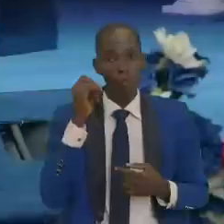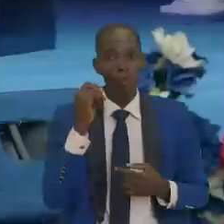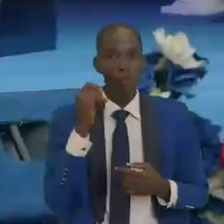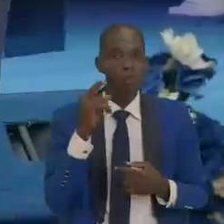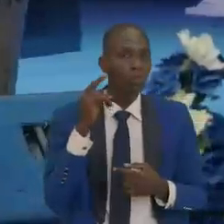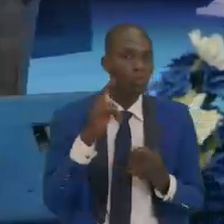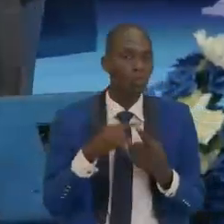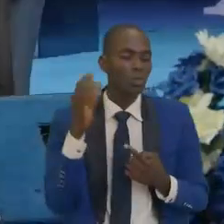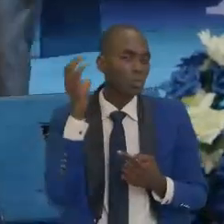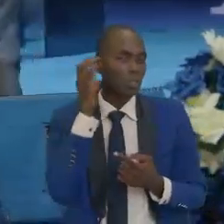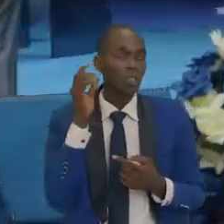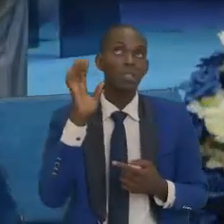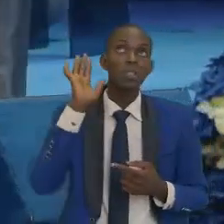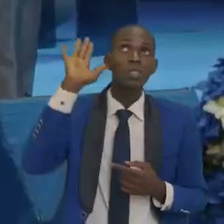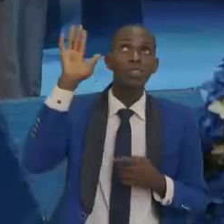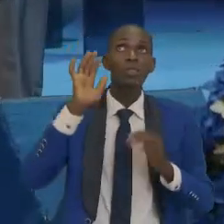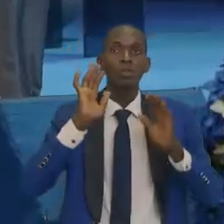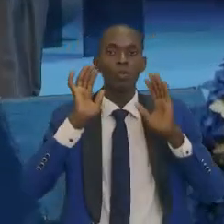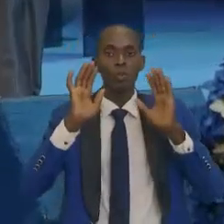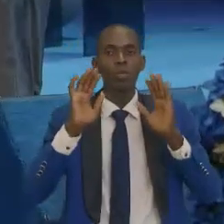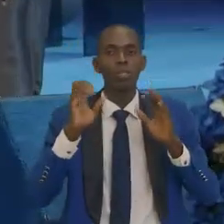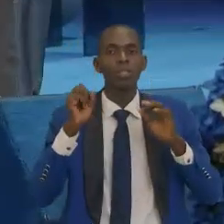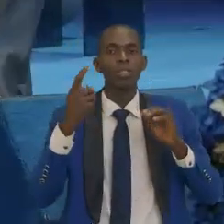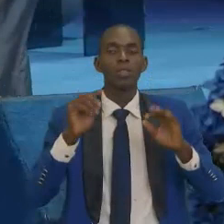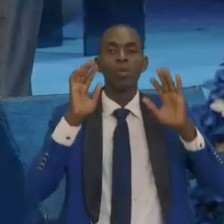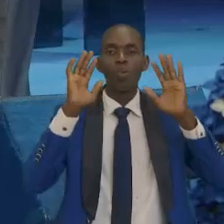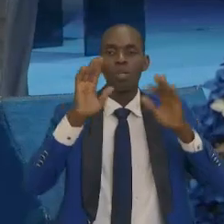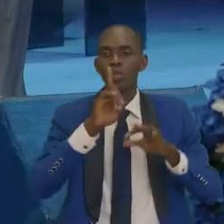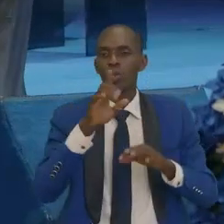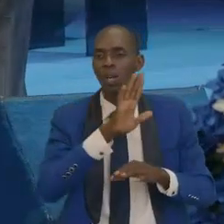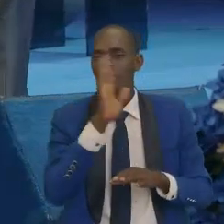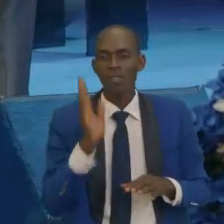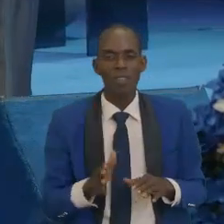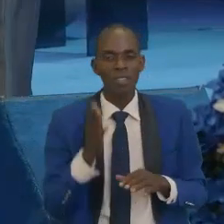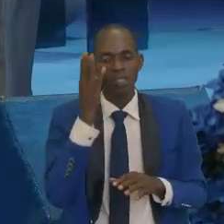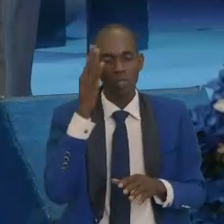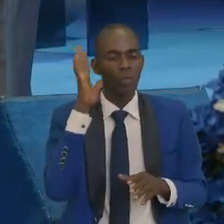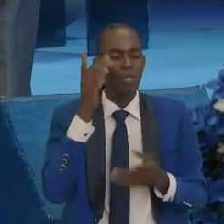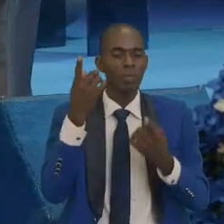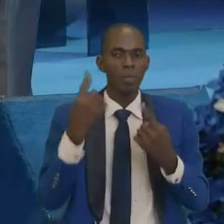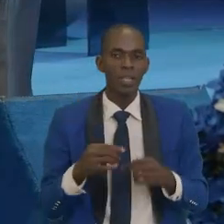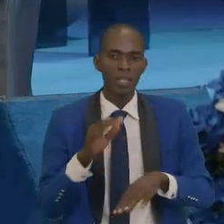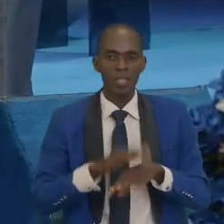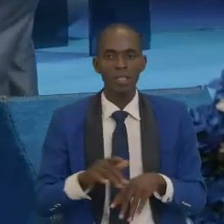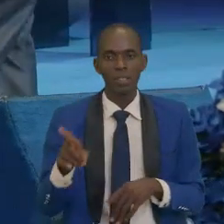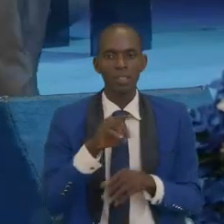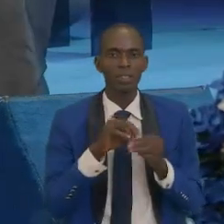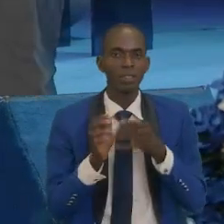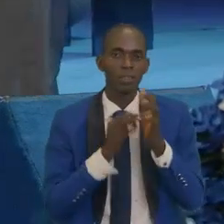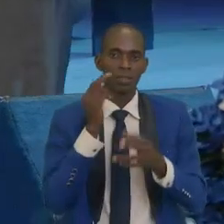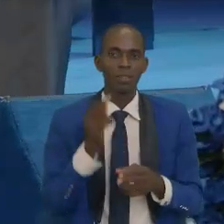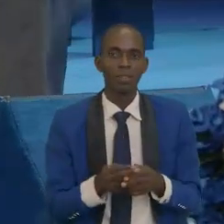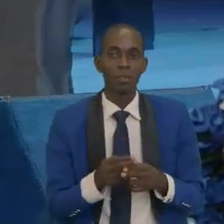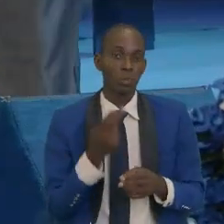wonder. The wonders you have never known will come to you. You